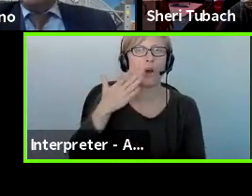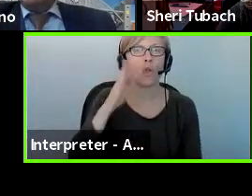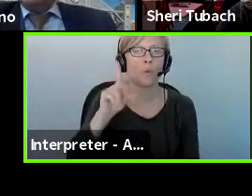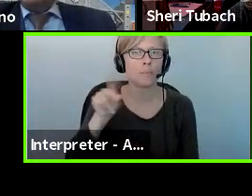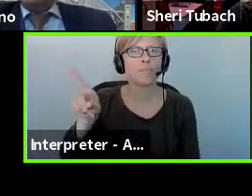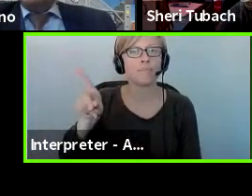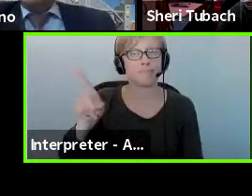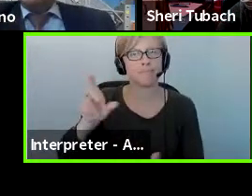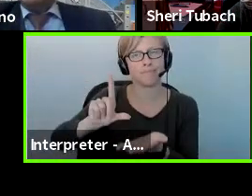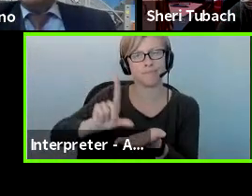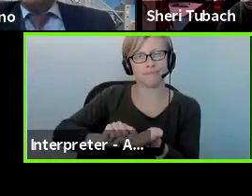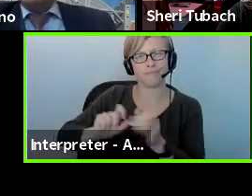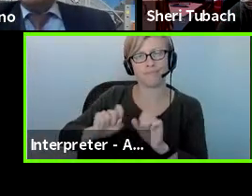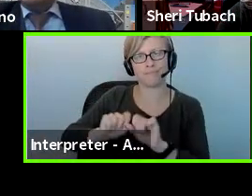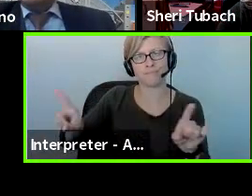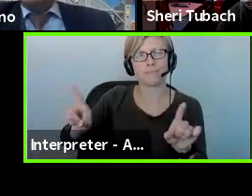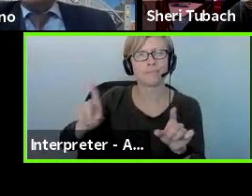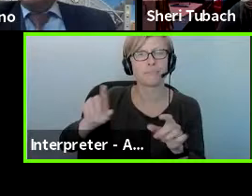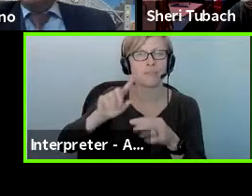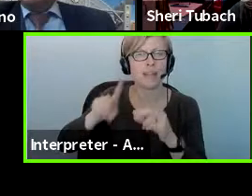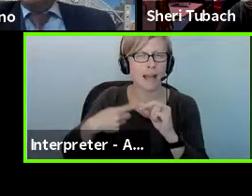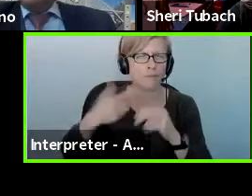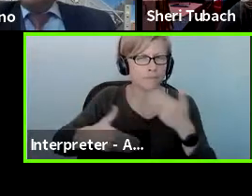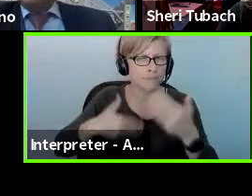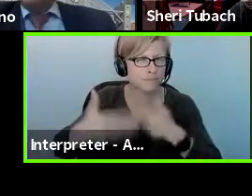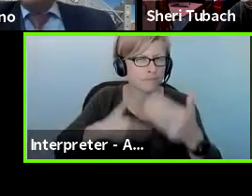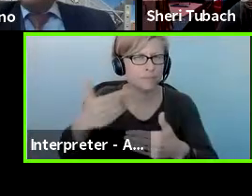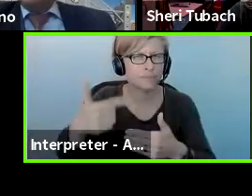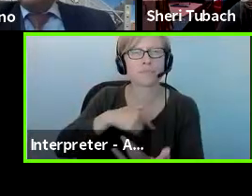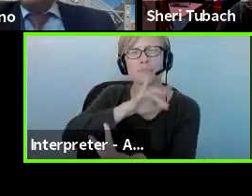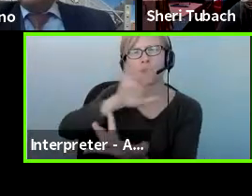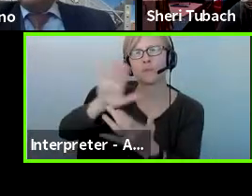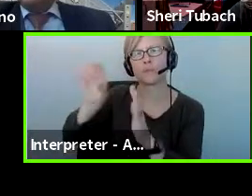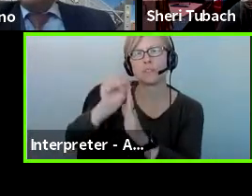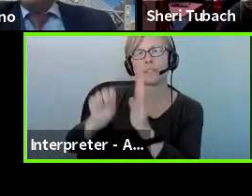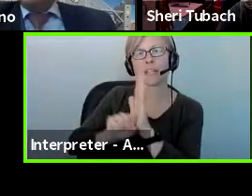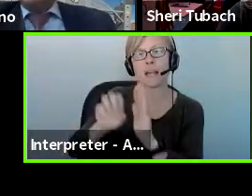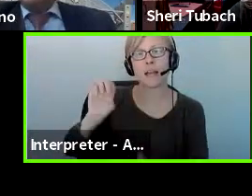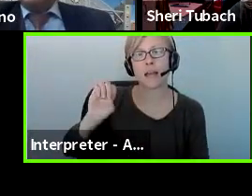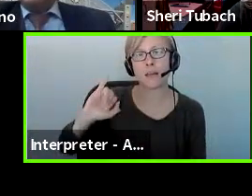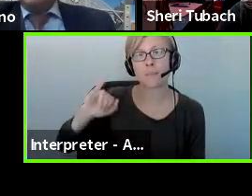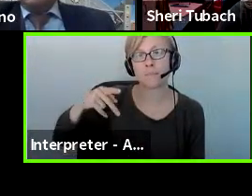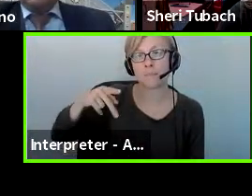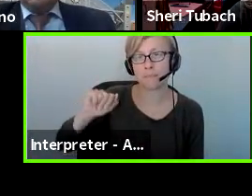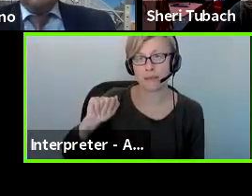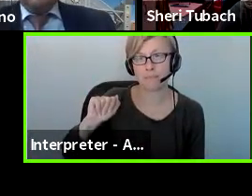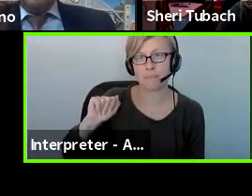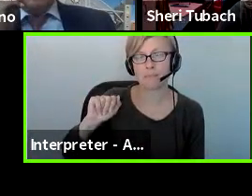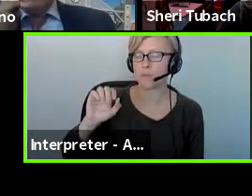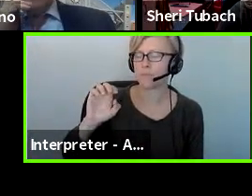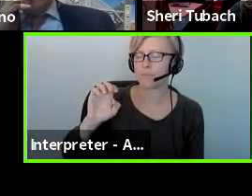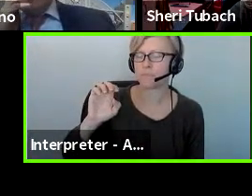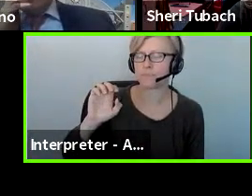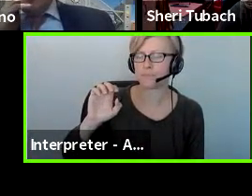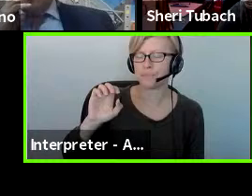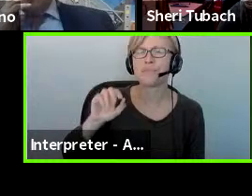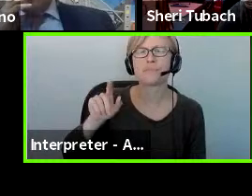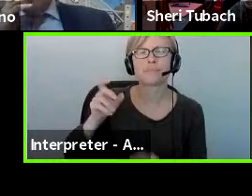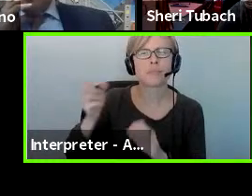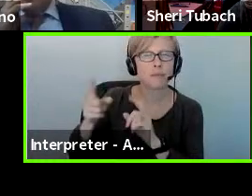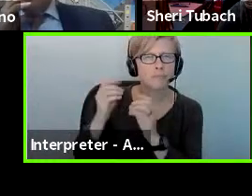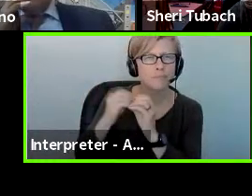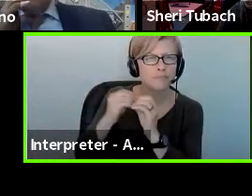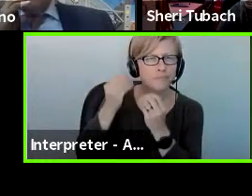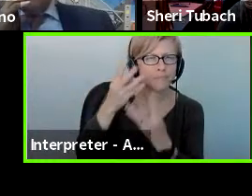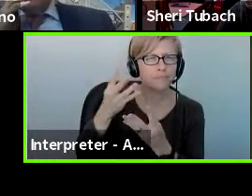paper on how it had gone. And so I'd reached out to their state epi at the time and just got more information. And so that